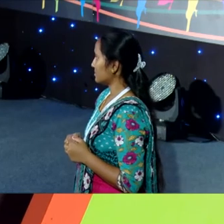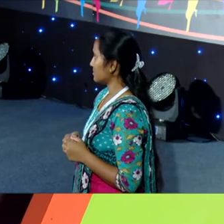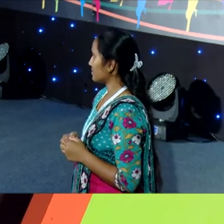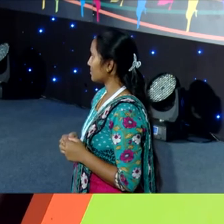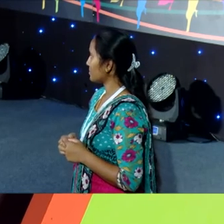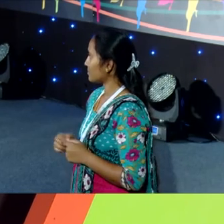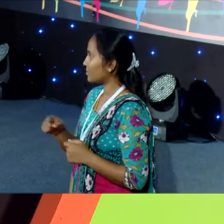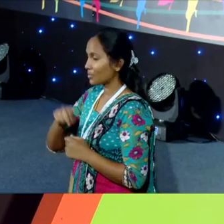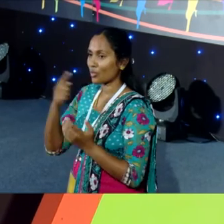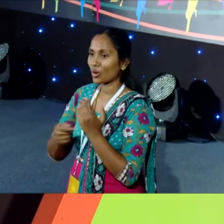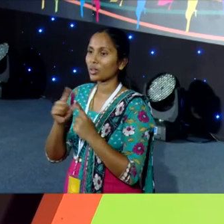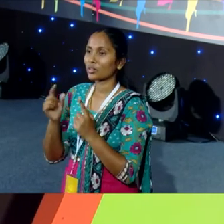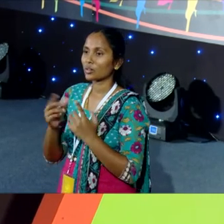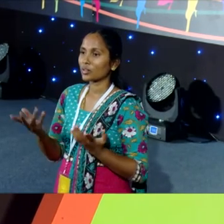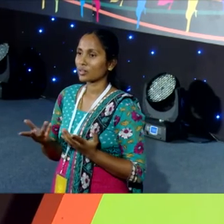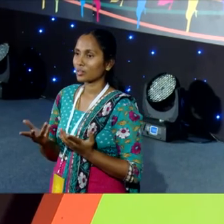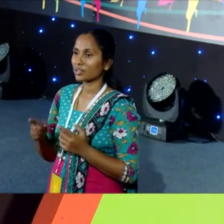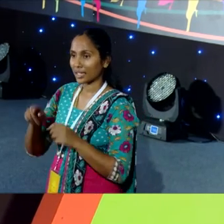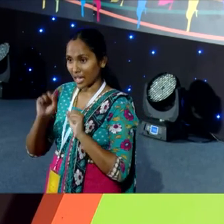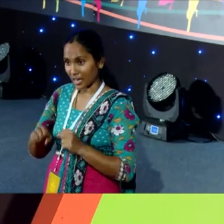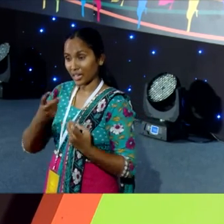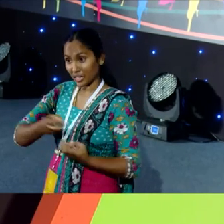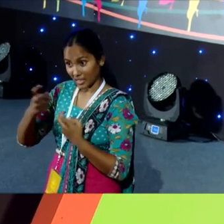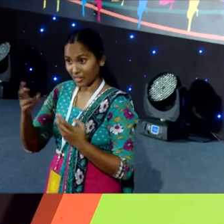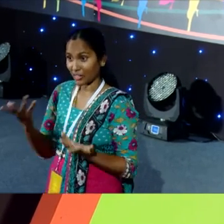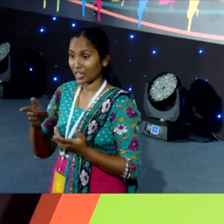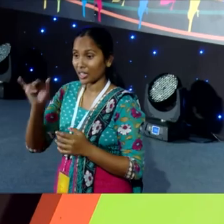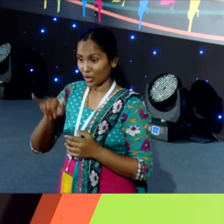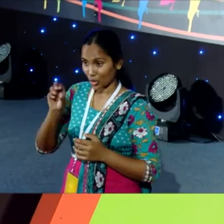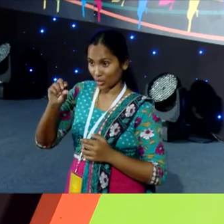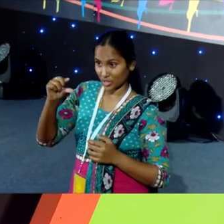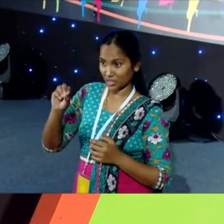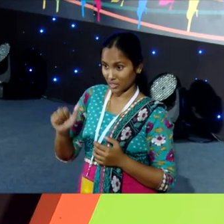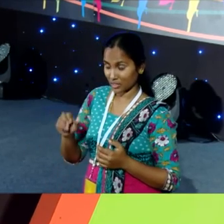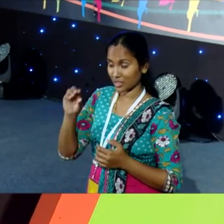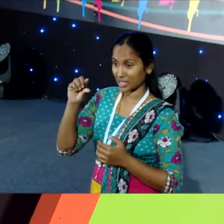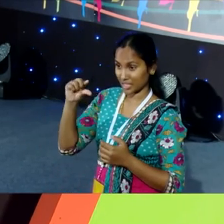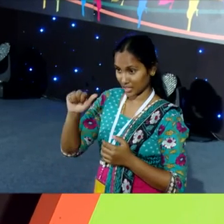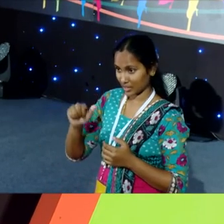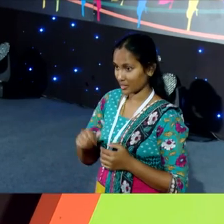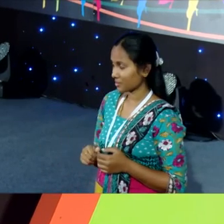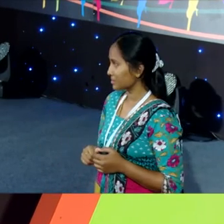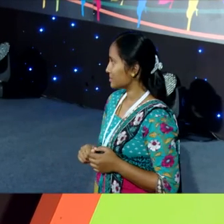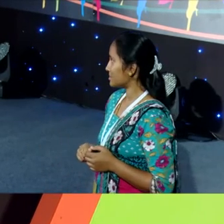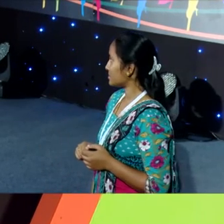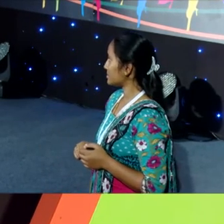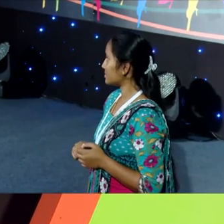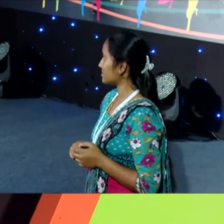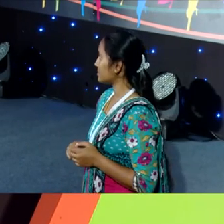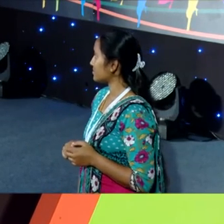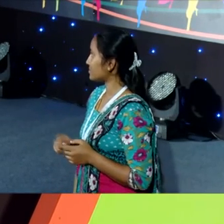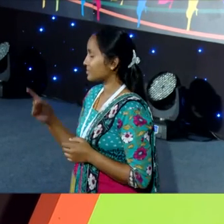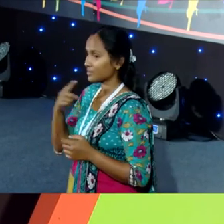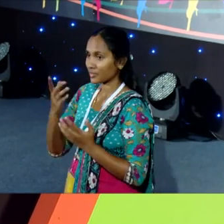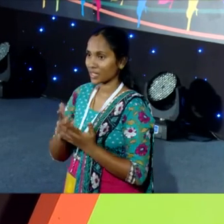What are they? Can they Kundalini travel? Are they yogics? Or what are they? Because I don't